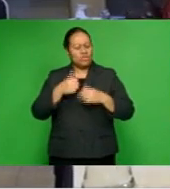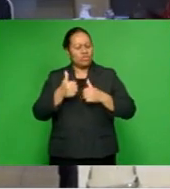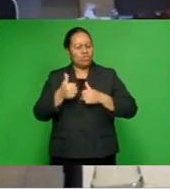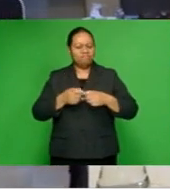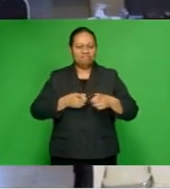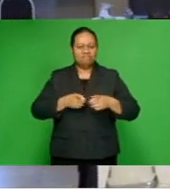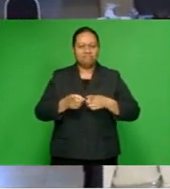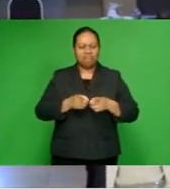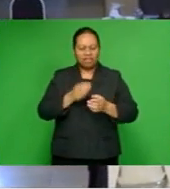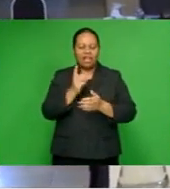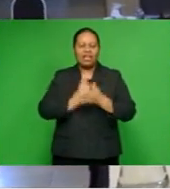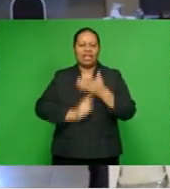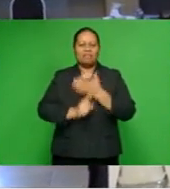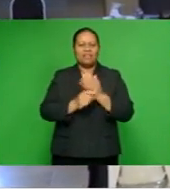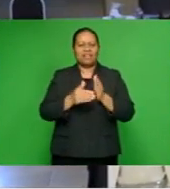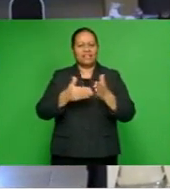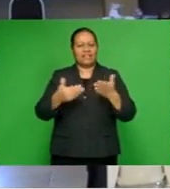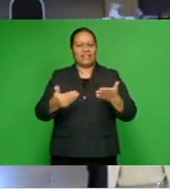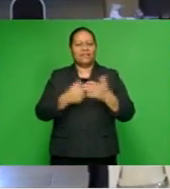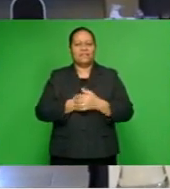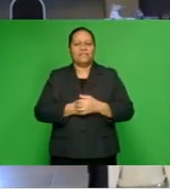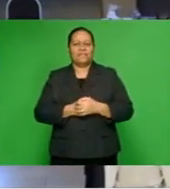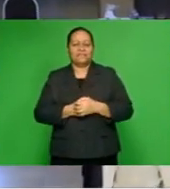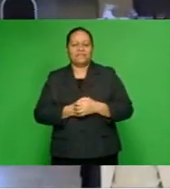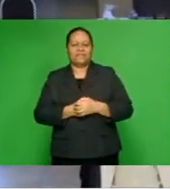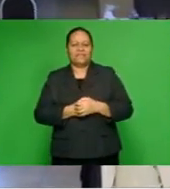heading towards, and we can only